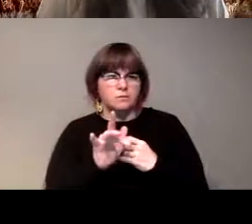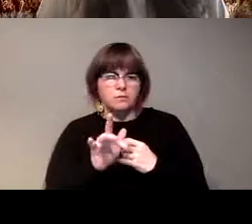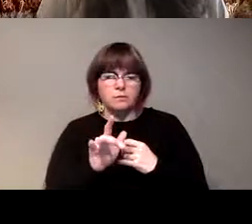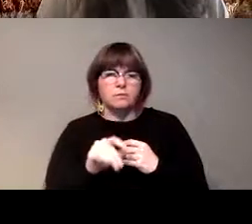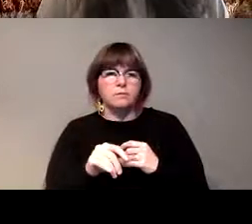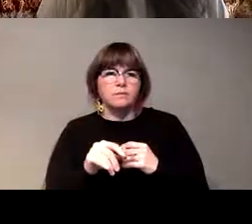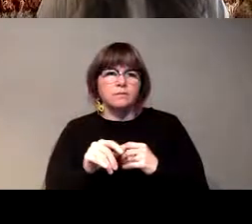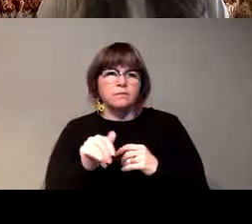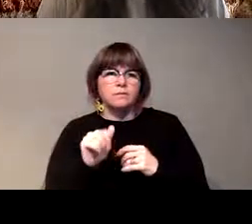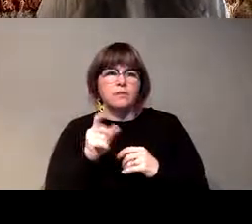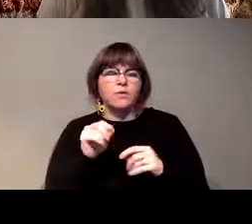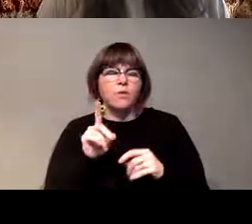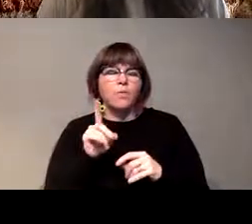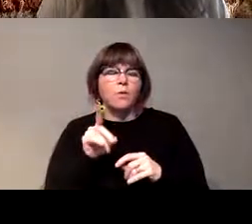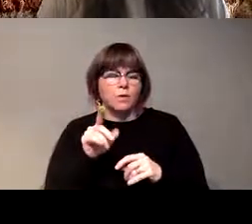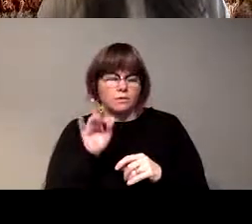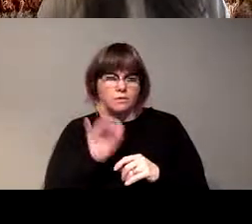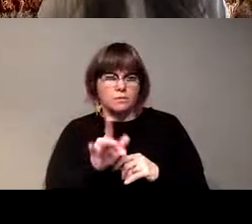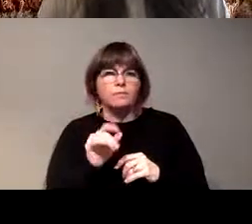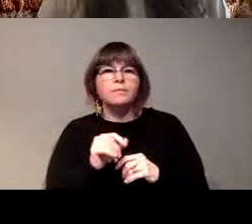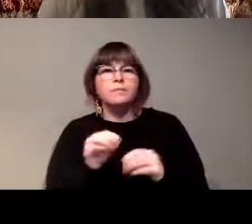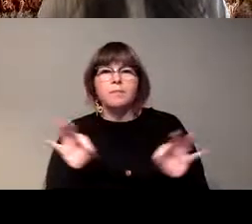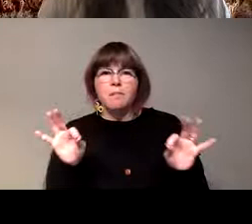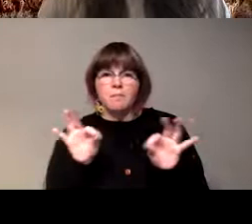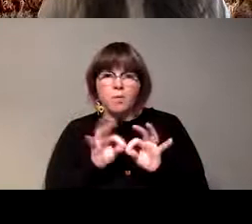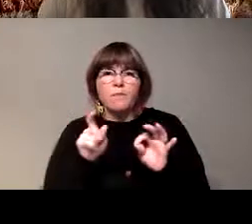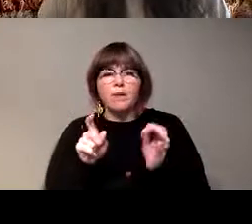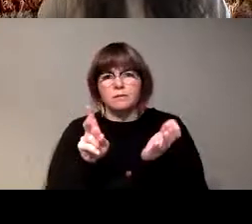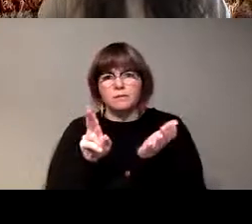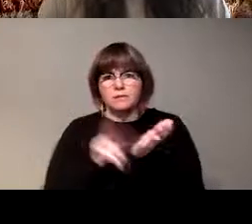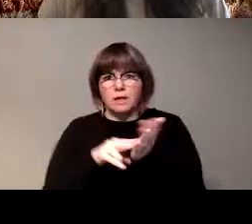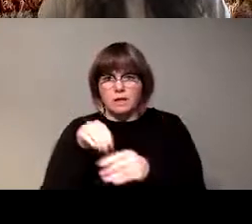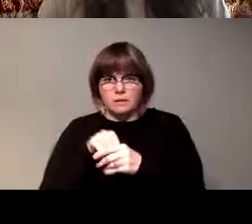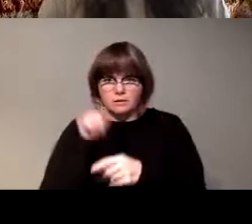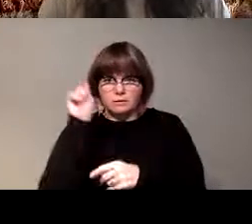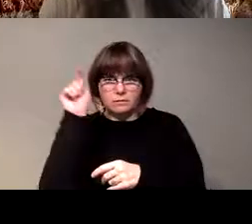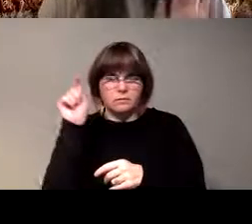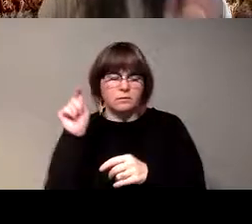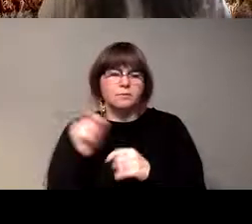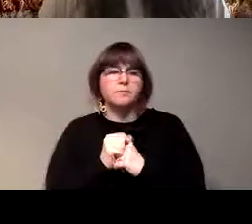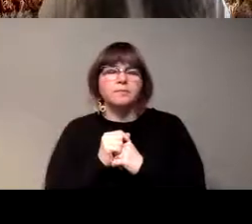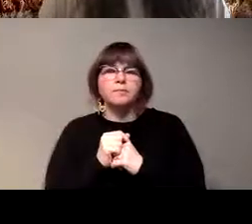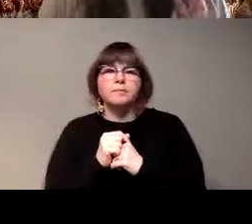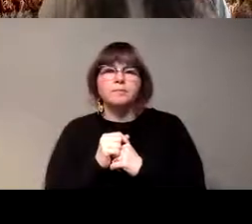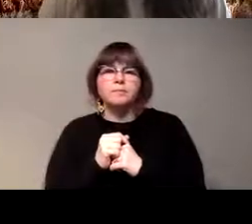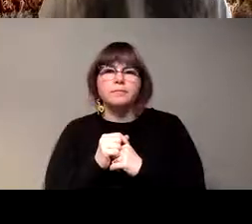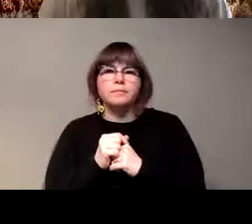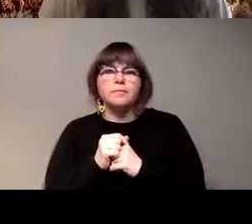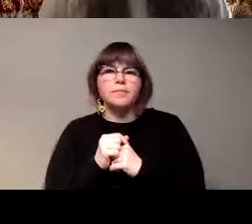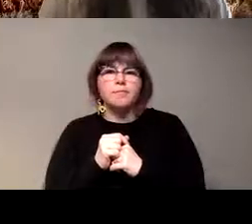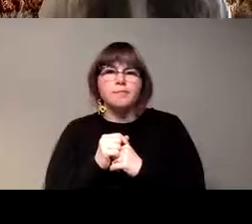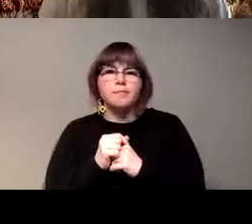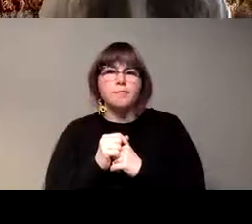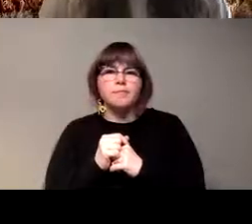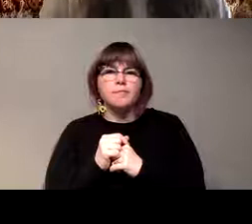Astro 101 with Galaxy Zoo. What's really important is that you have to be signed in. So make sure that you sign in before